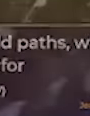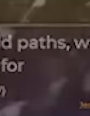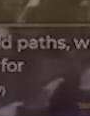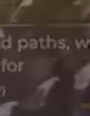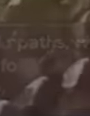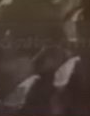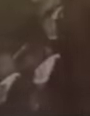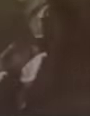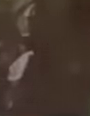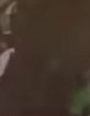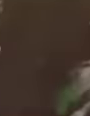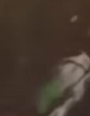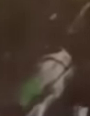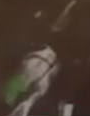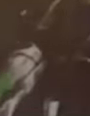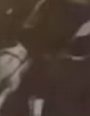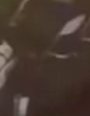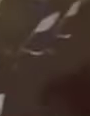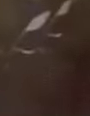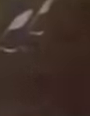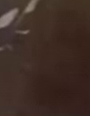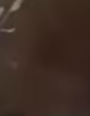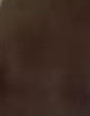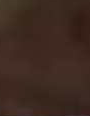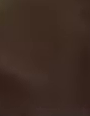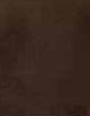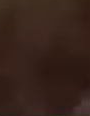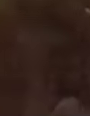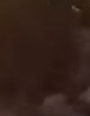you harden not your heart like they did in the wilderness.